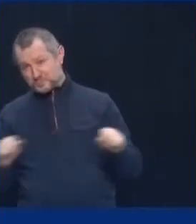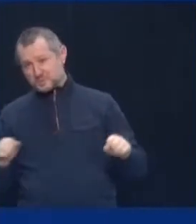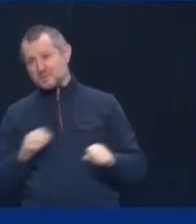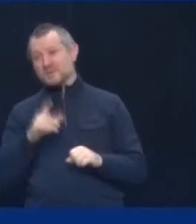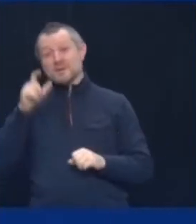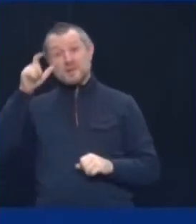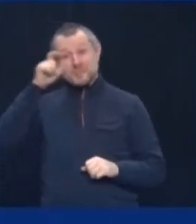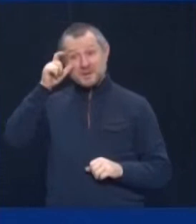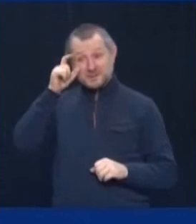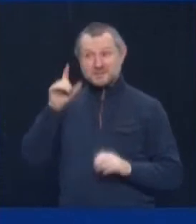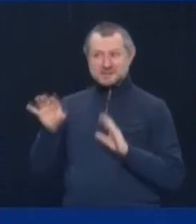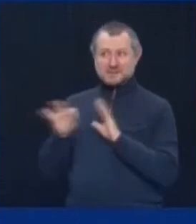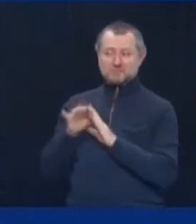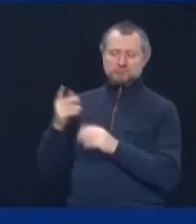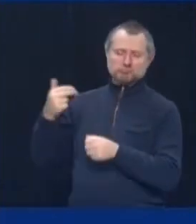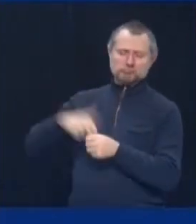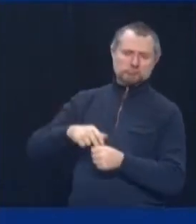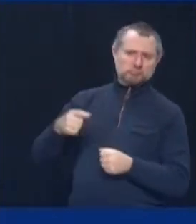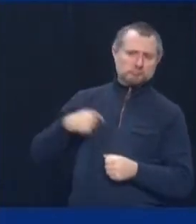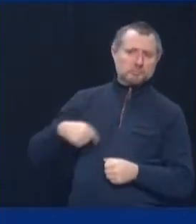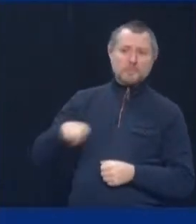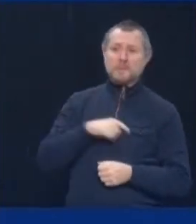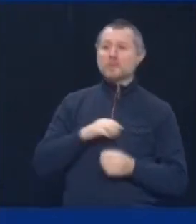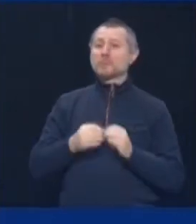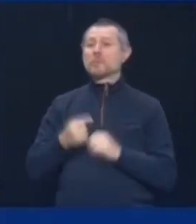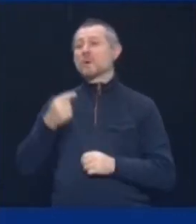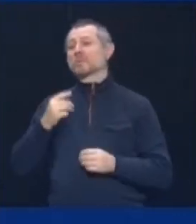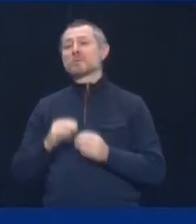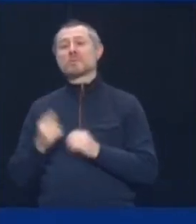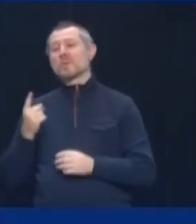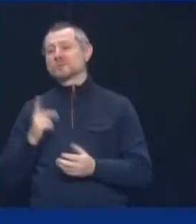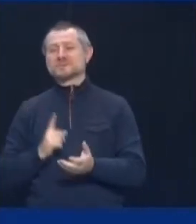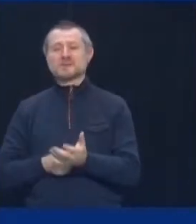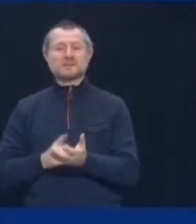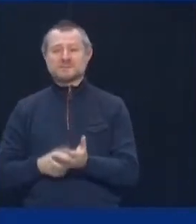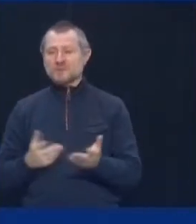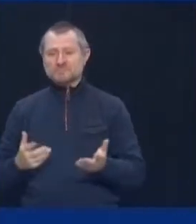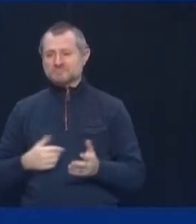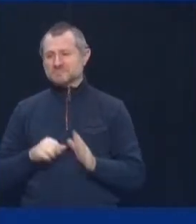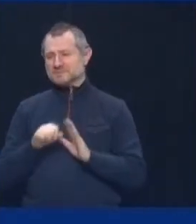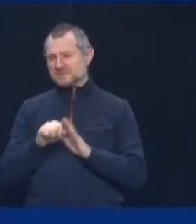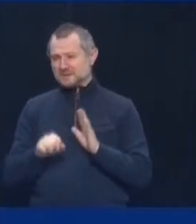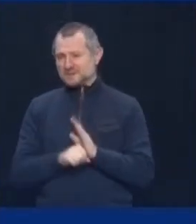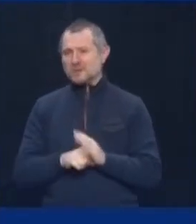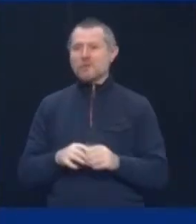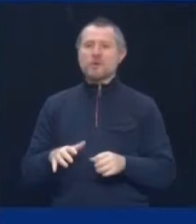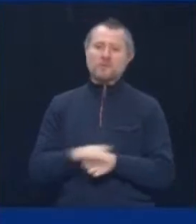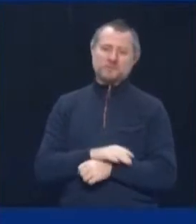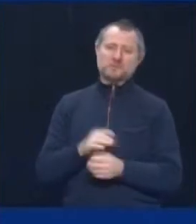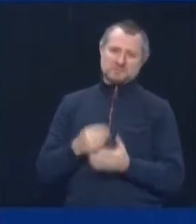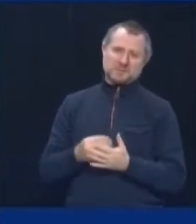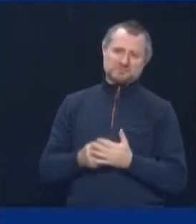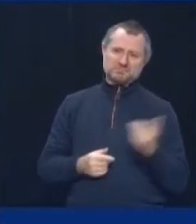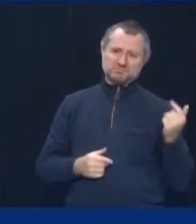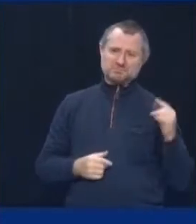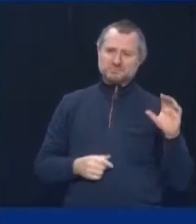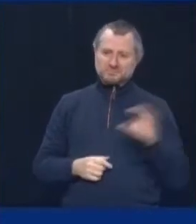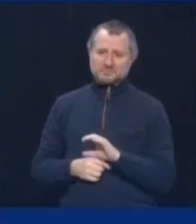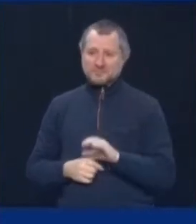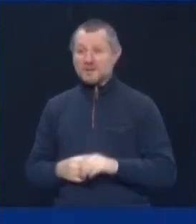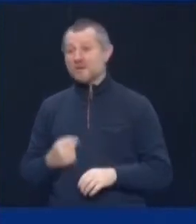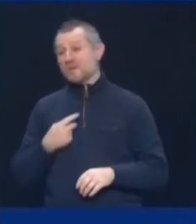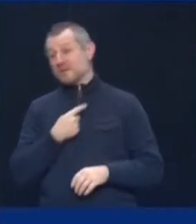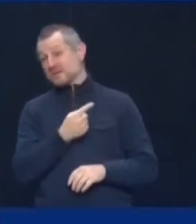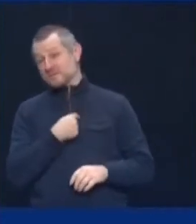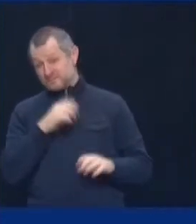number one agenda is going to be state and local financing. And the president, I've spoken to President-elect Biden about it